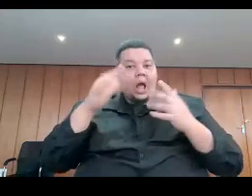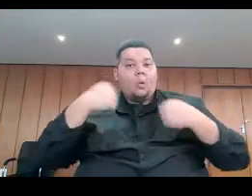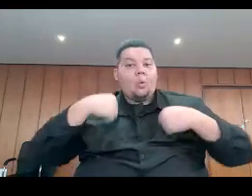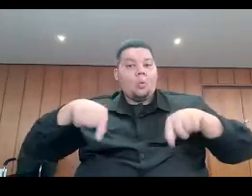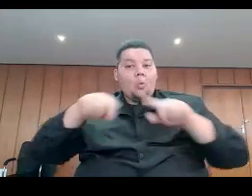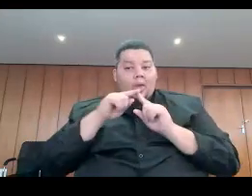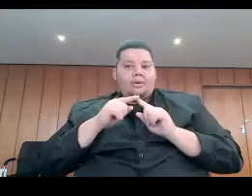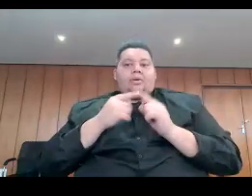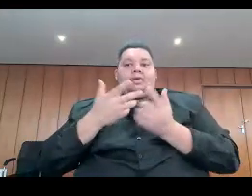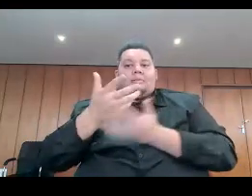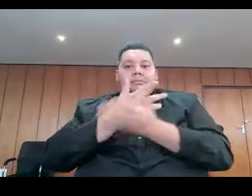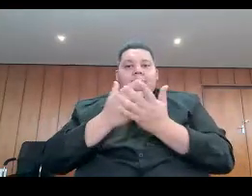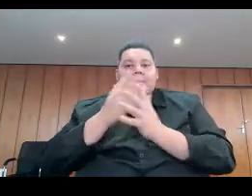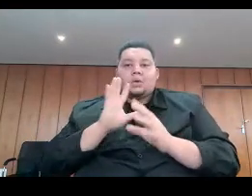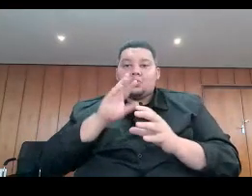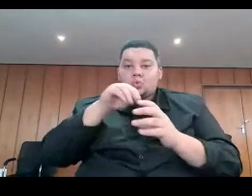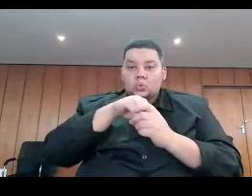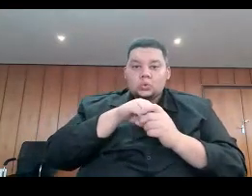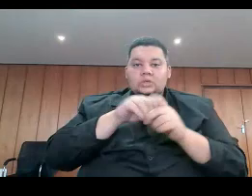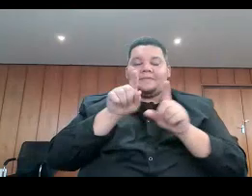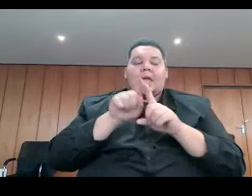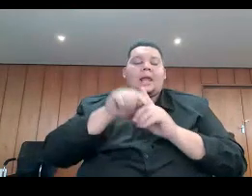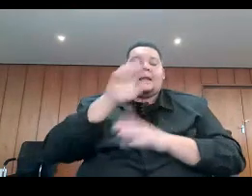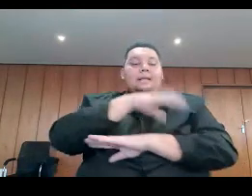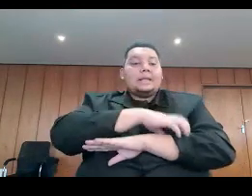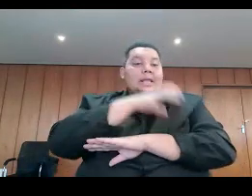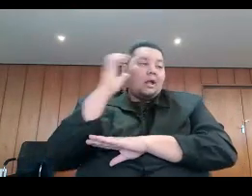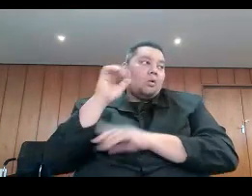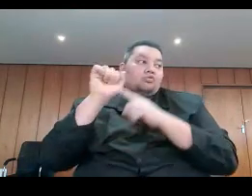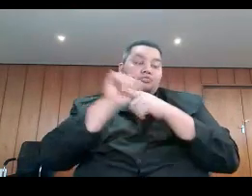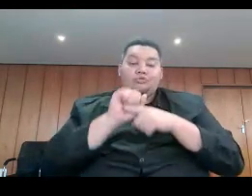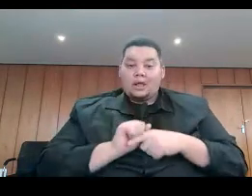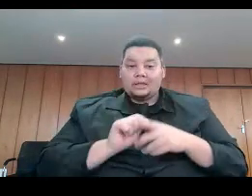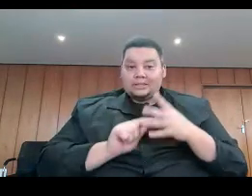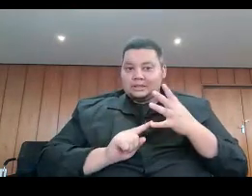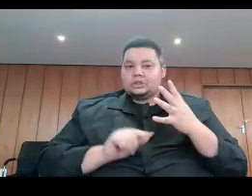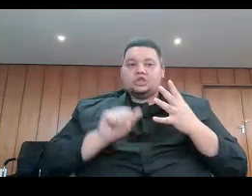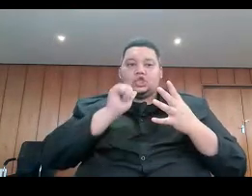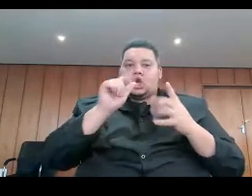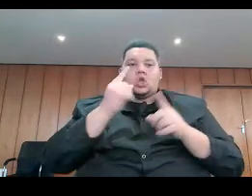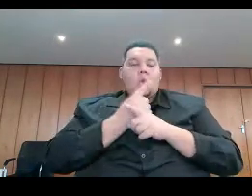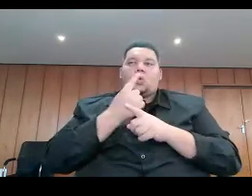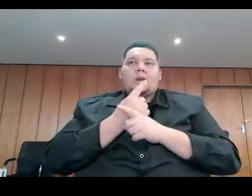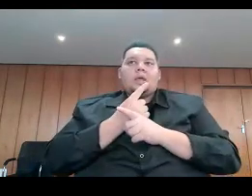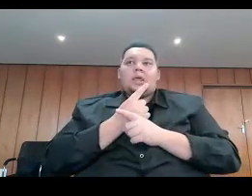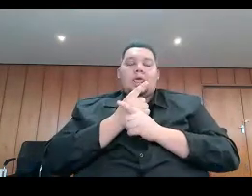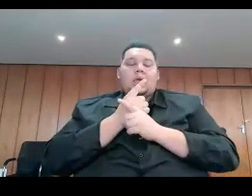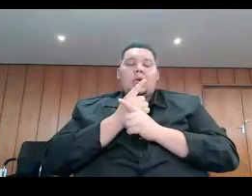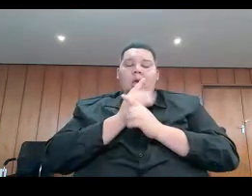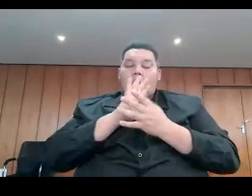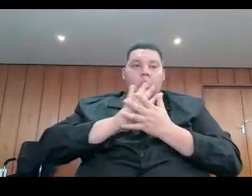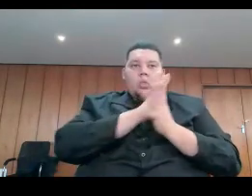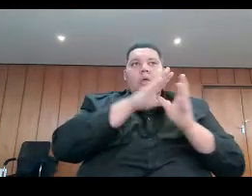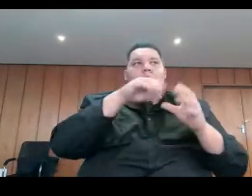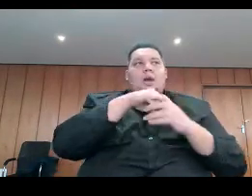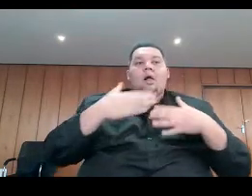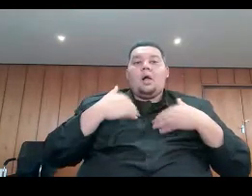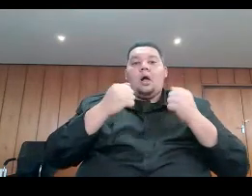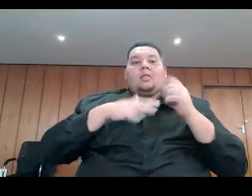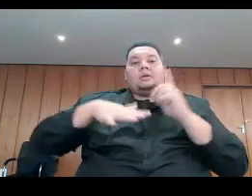about inclusive and decolonial practices is not only a discourse in health sciences but